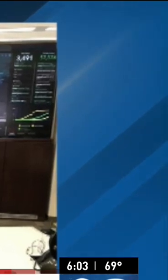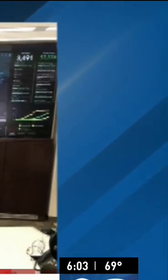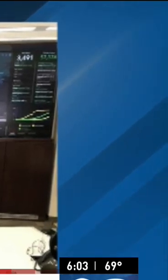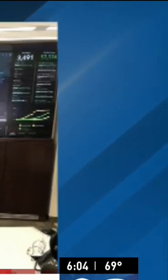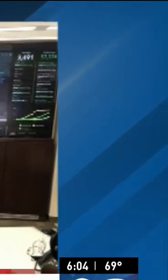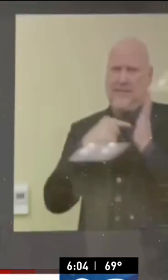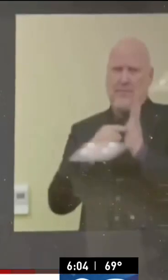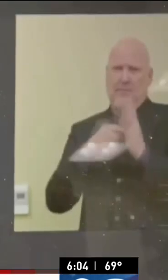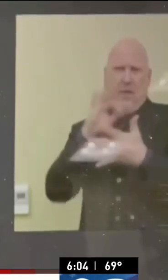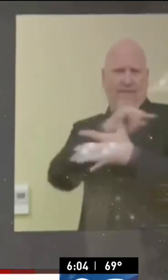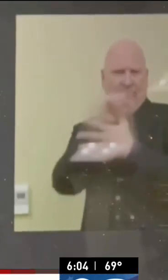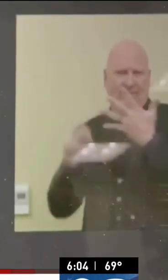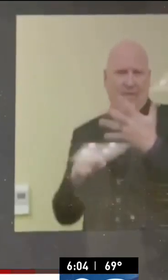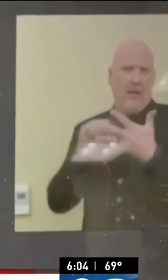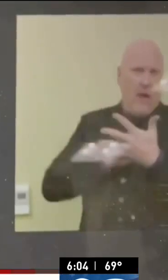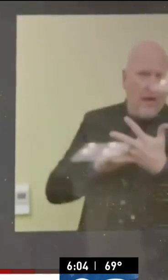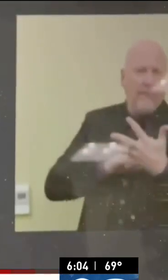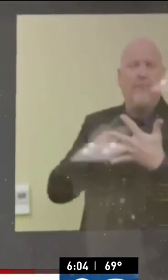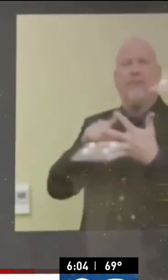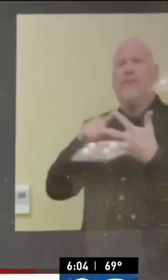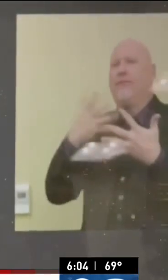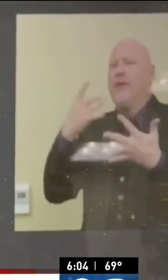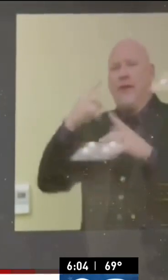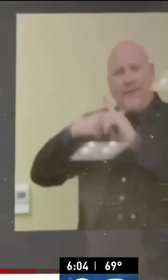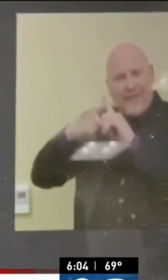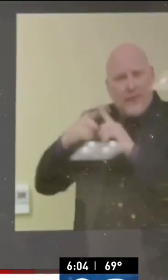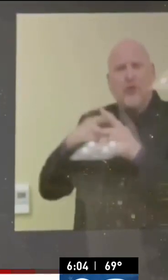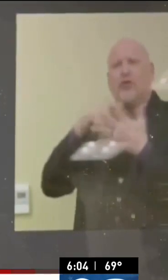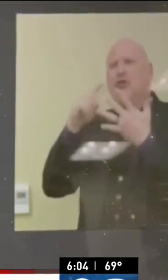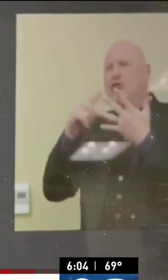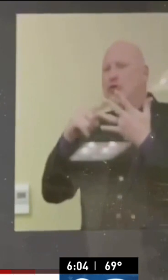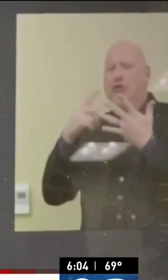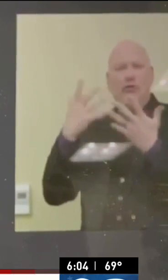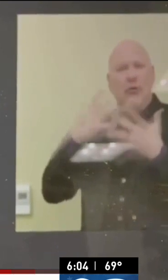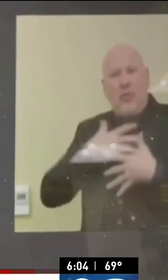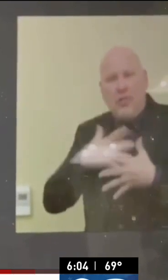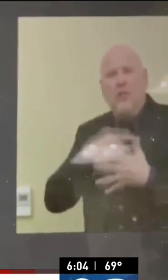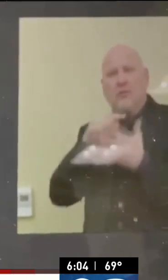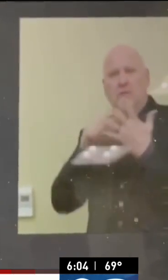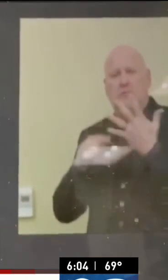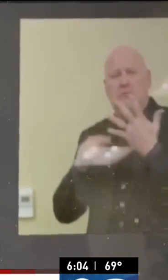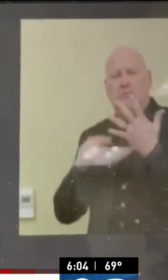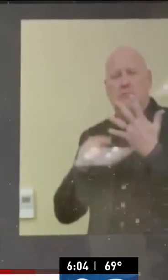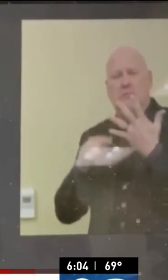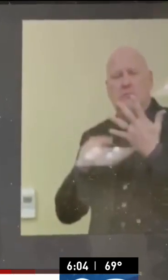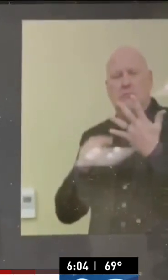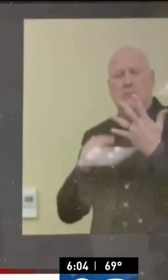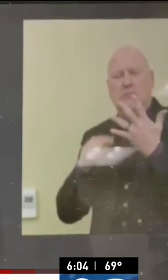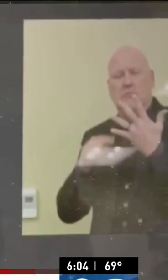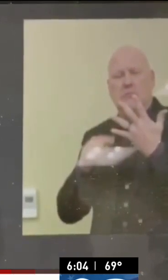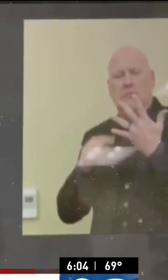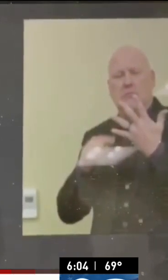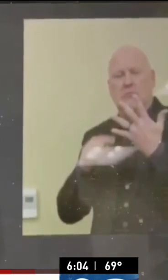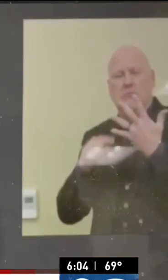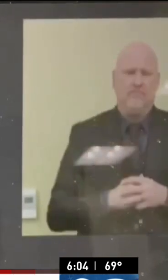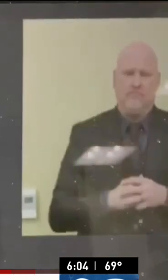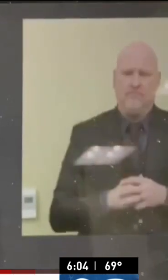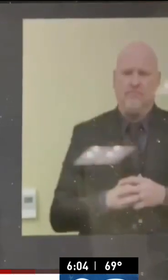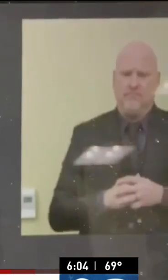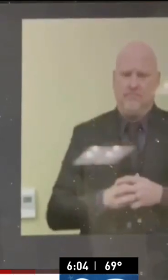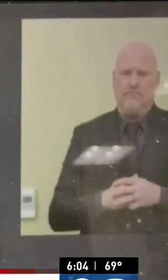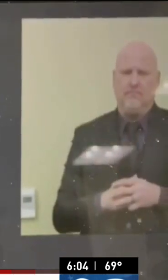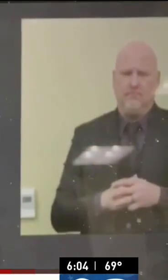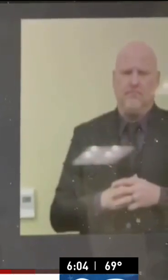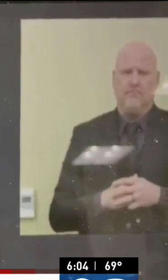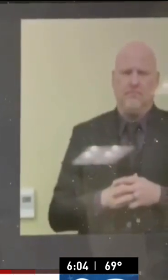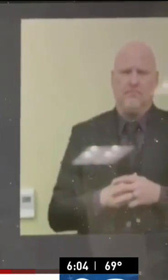during this crisis. Watch her reaction earlier this month when a technical glitch caused an echo and she didn't recognize her own